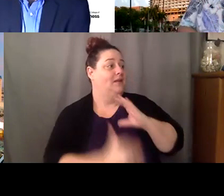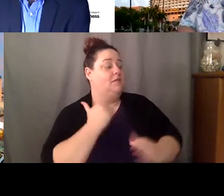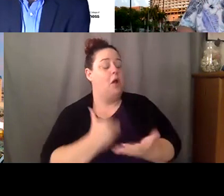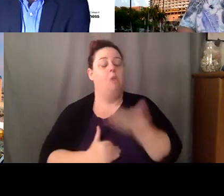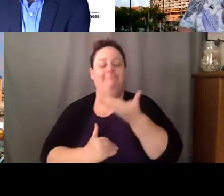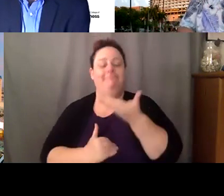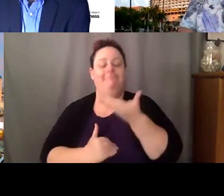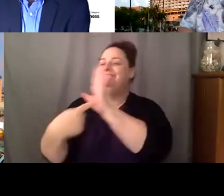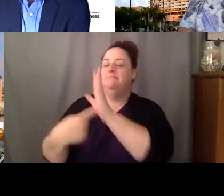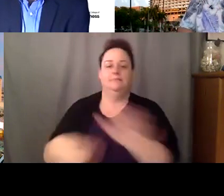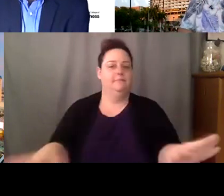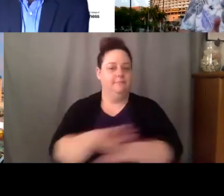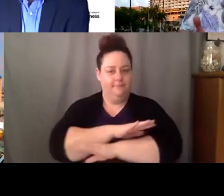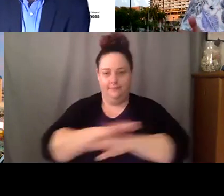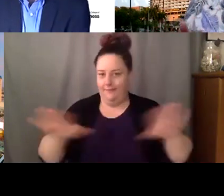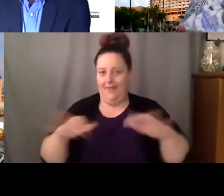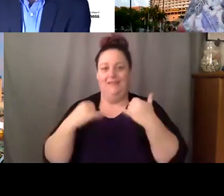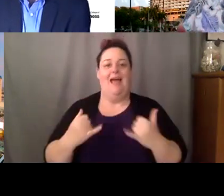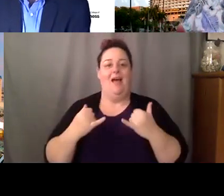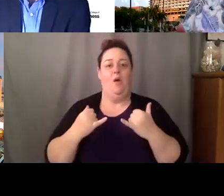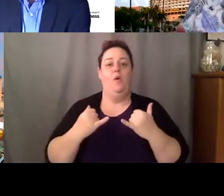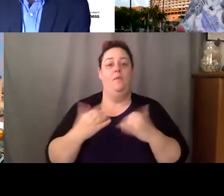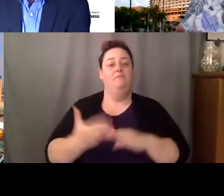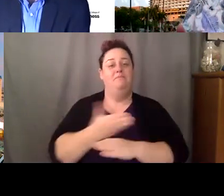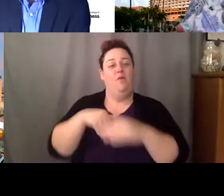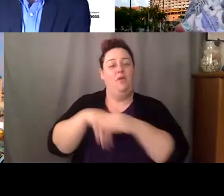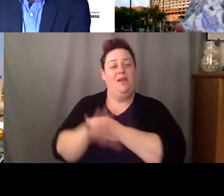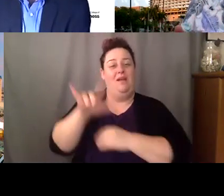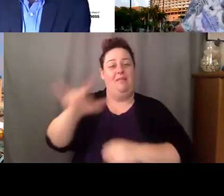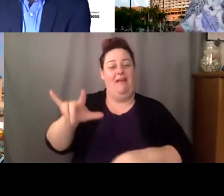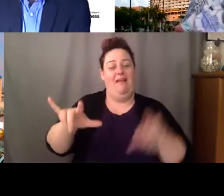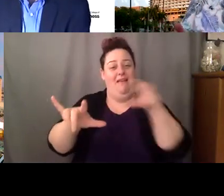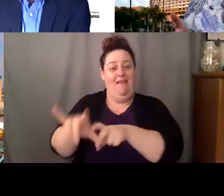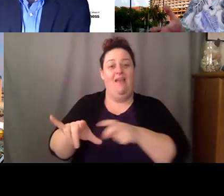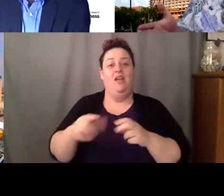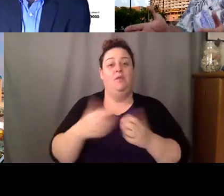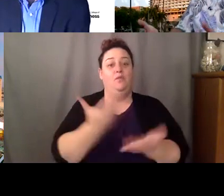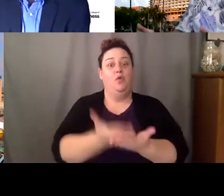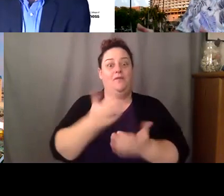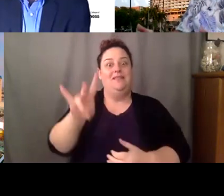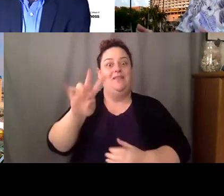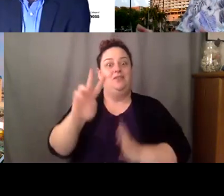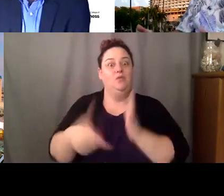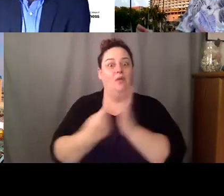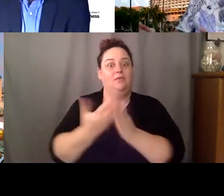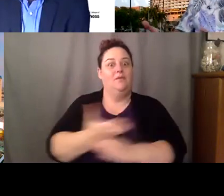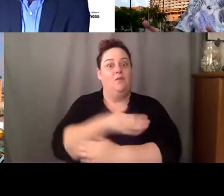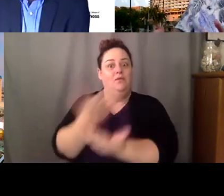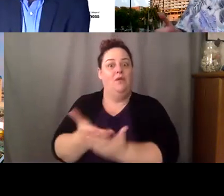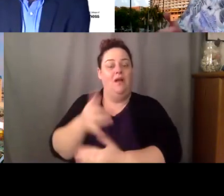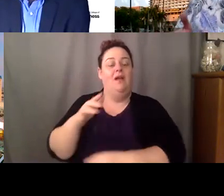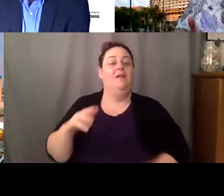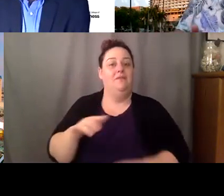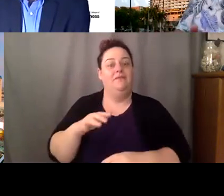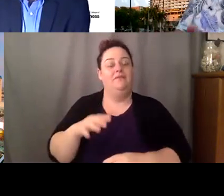have the negative test in your hand and have taken it within 72 hours of departure to Hawaii. So now